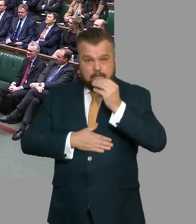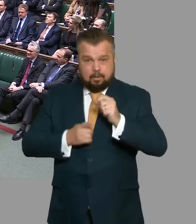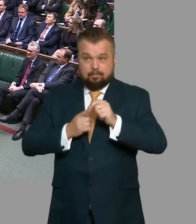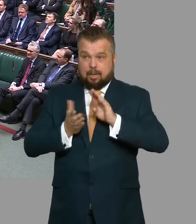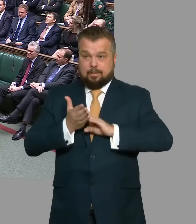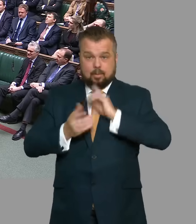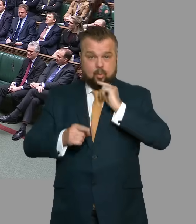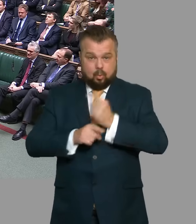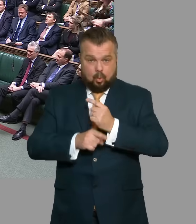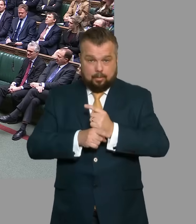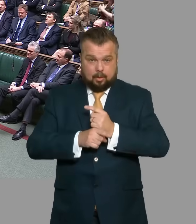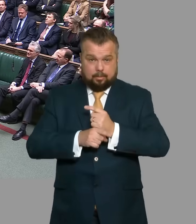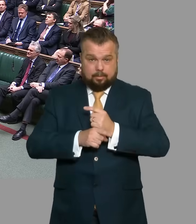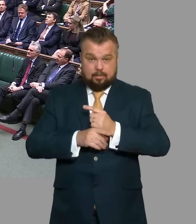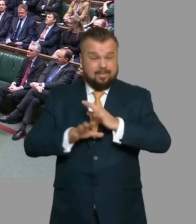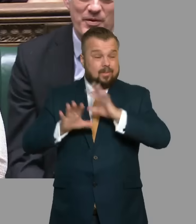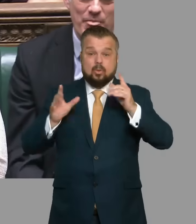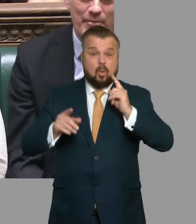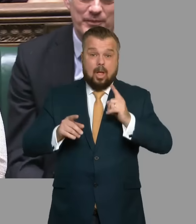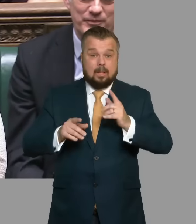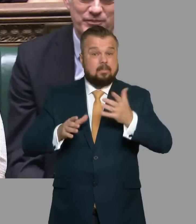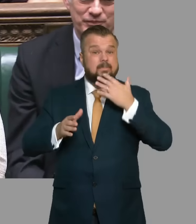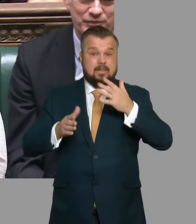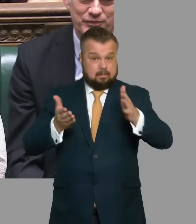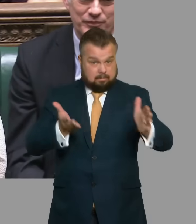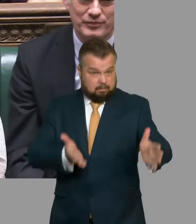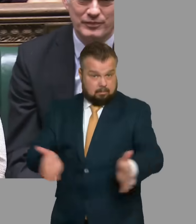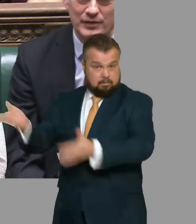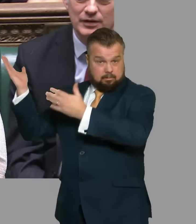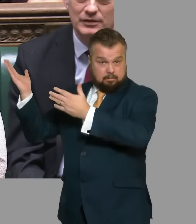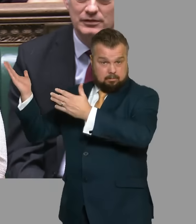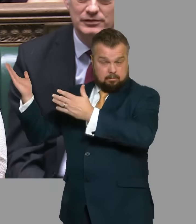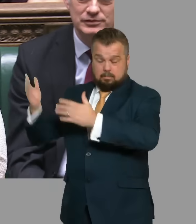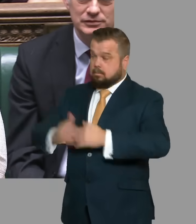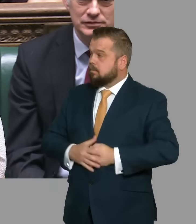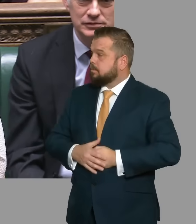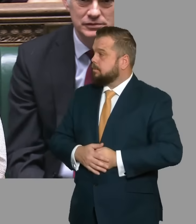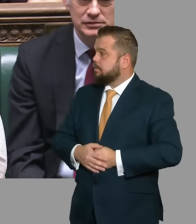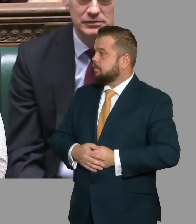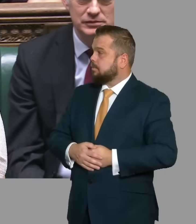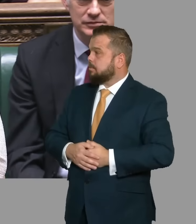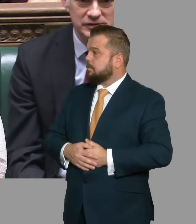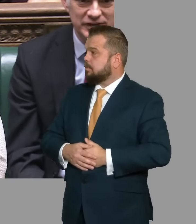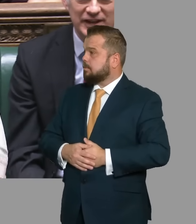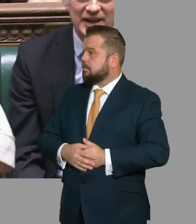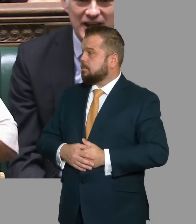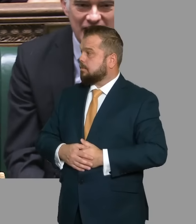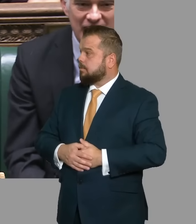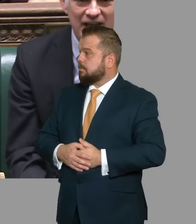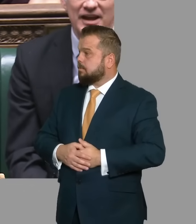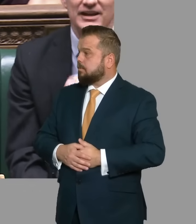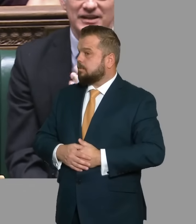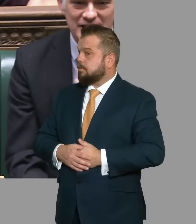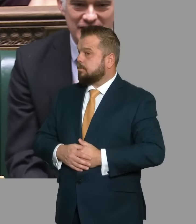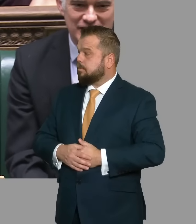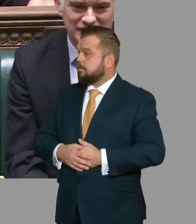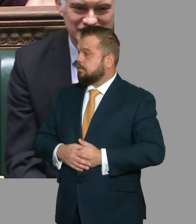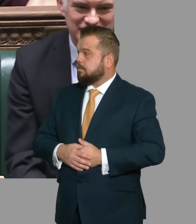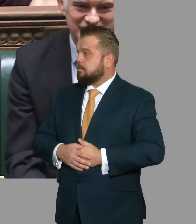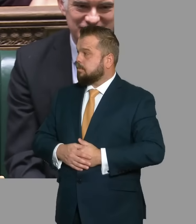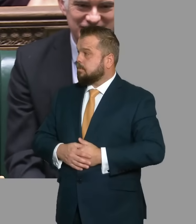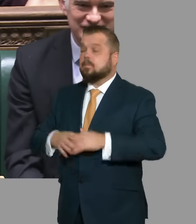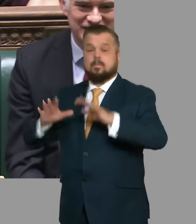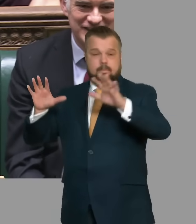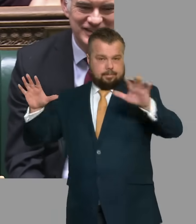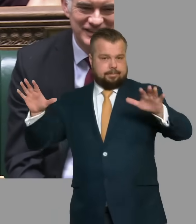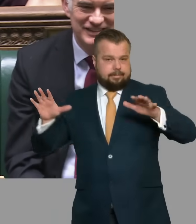Mr. Speaker, we all know that if he sacked everyone undermining his party, his front bench would be empty. But